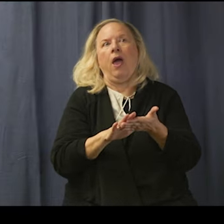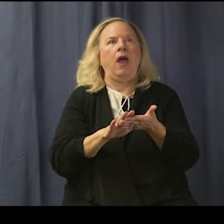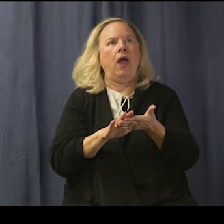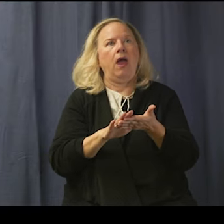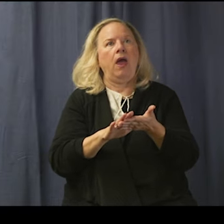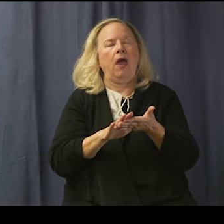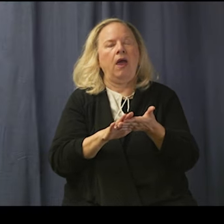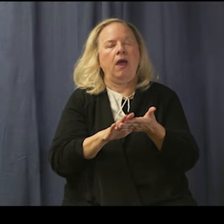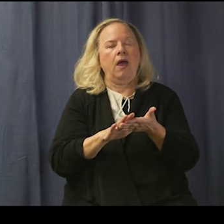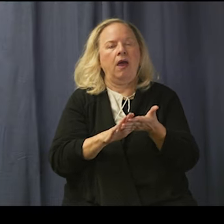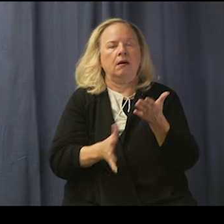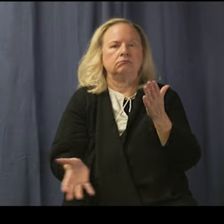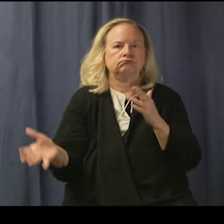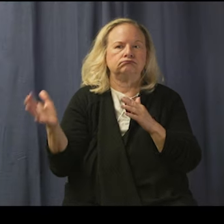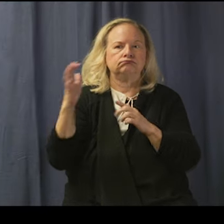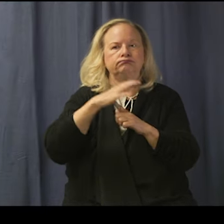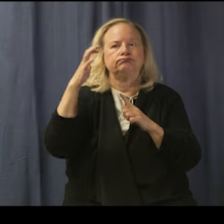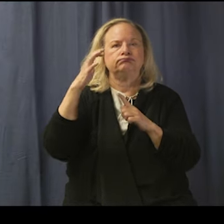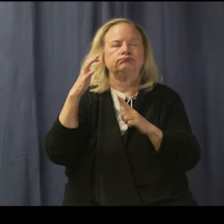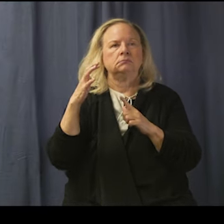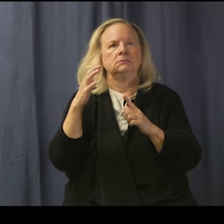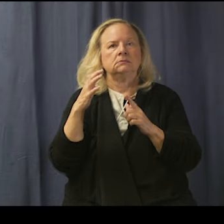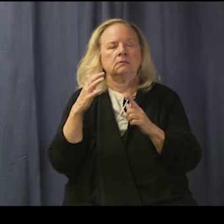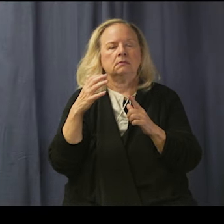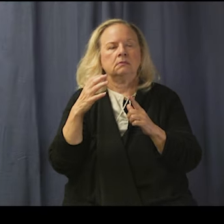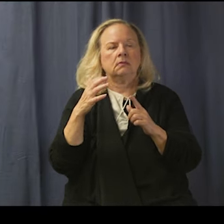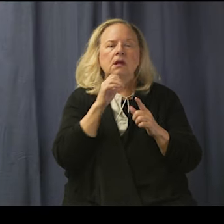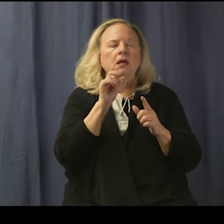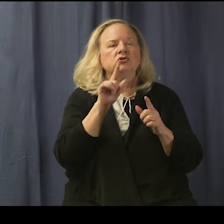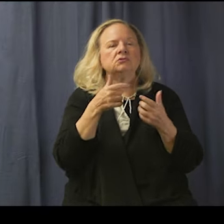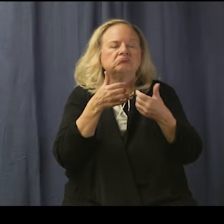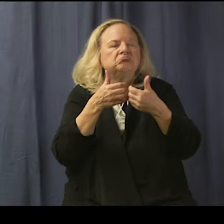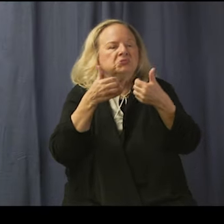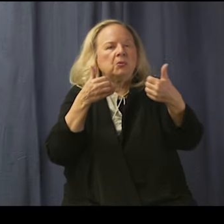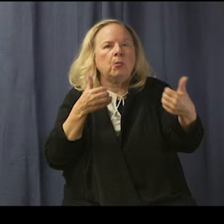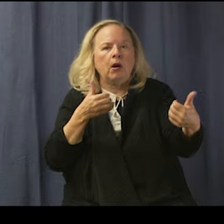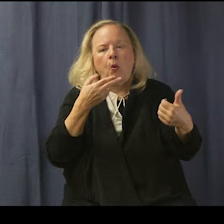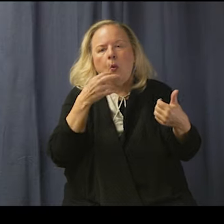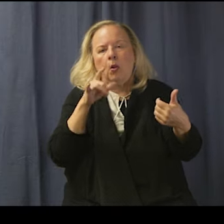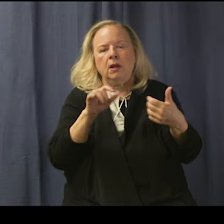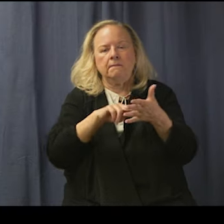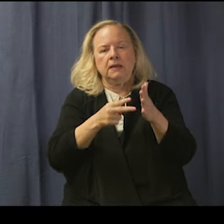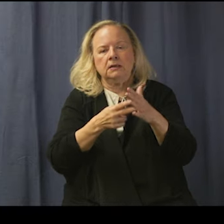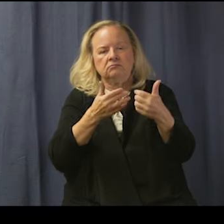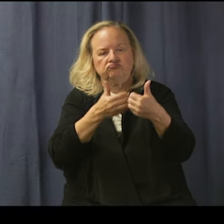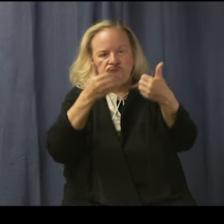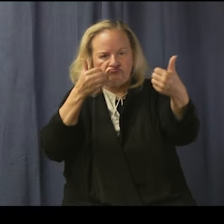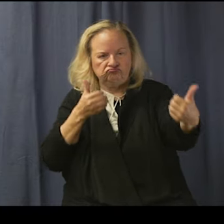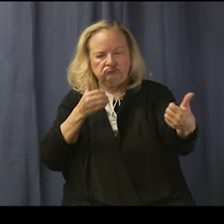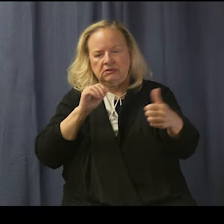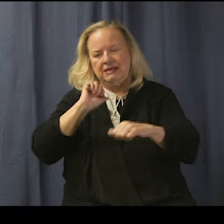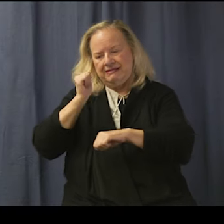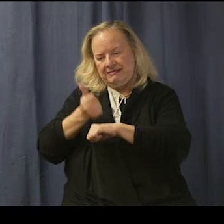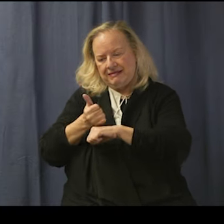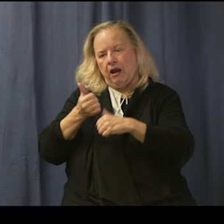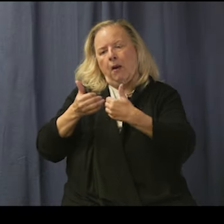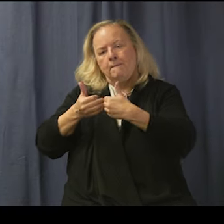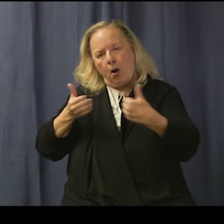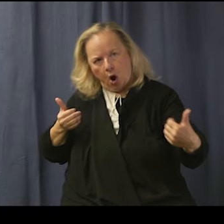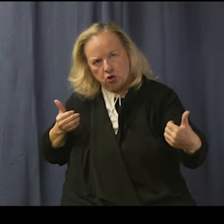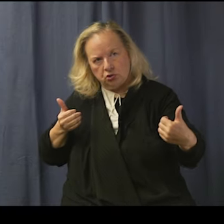We're just, you know, to be holy or set apart. But can you imagine what it is going to be